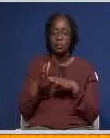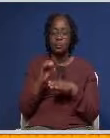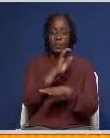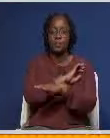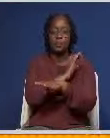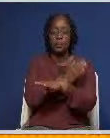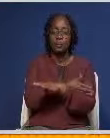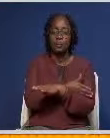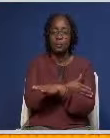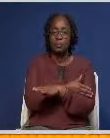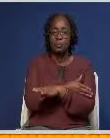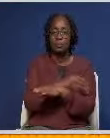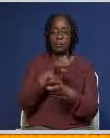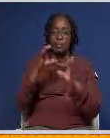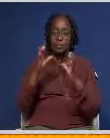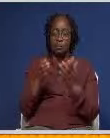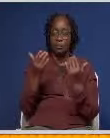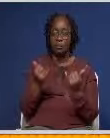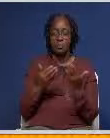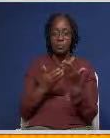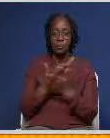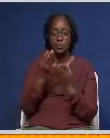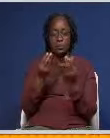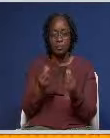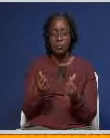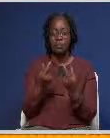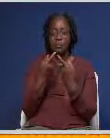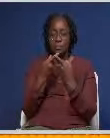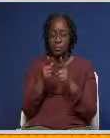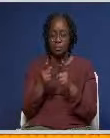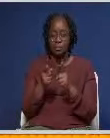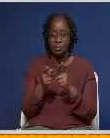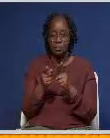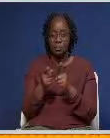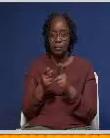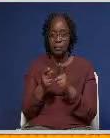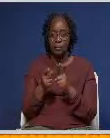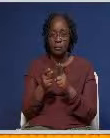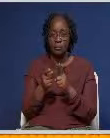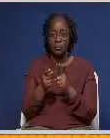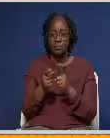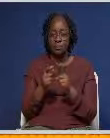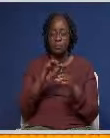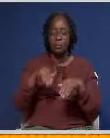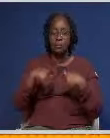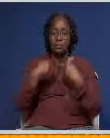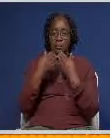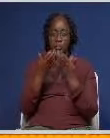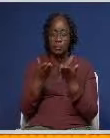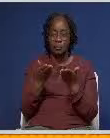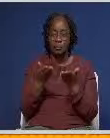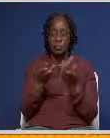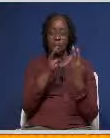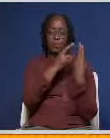significant authority to our judicial system, and rightfully so, Mr. Speaker, but may have missed the step with regards to how they are held